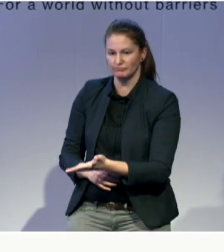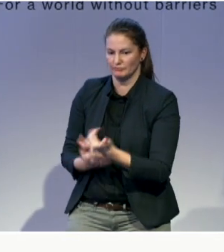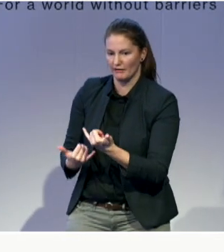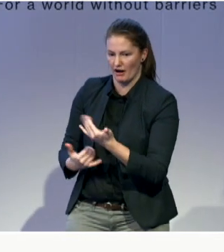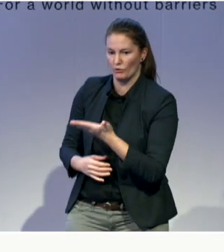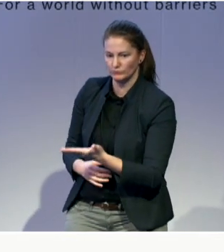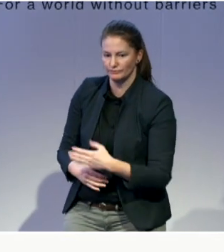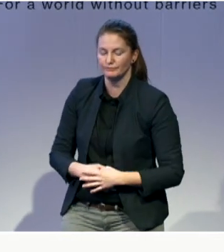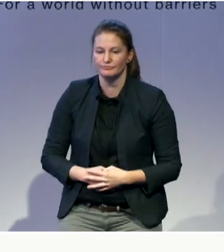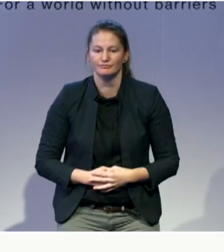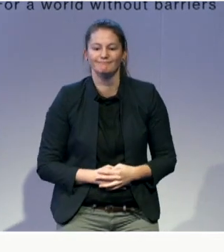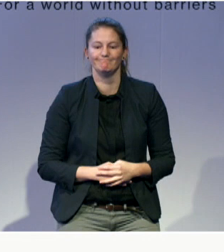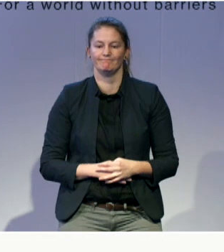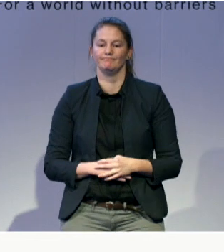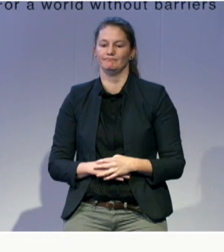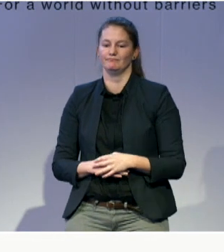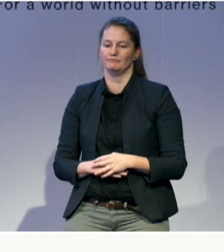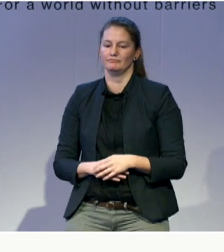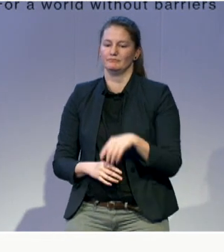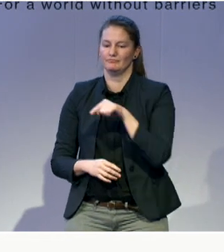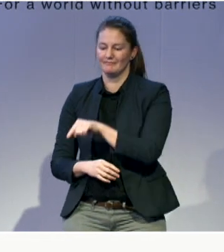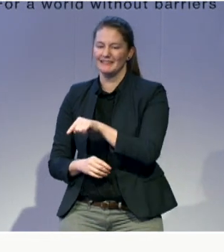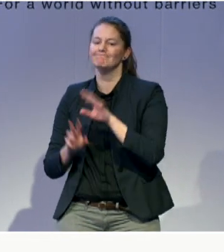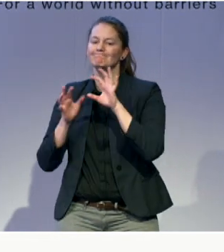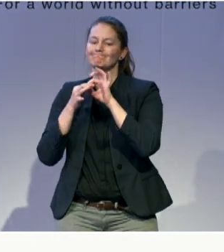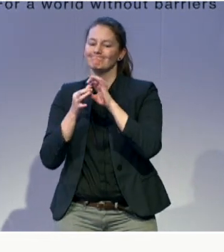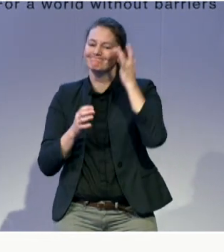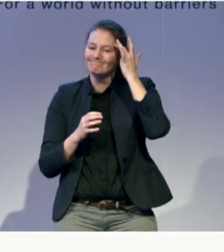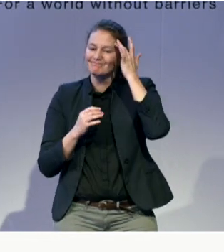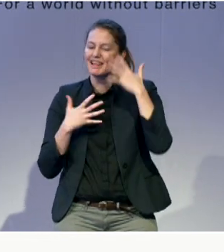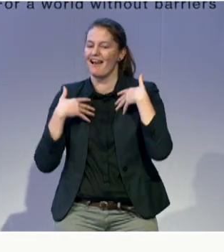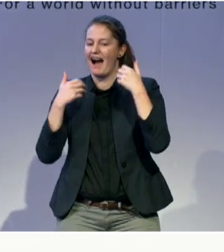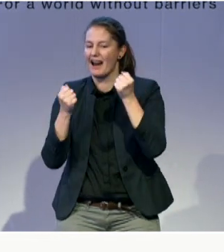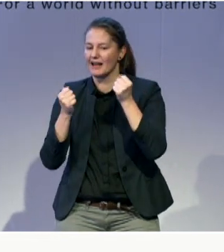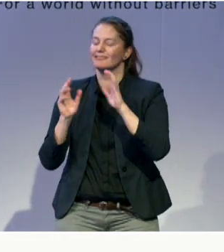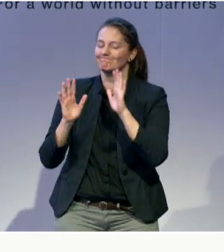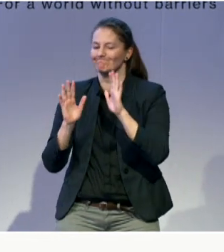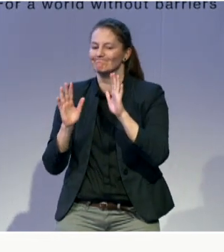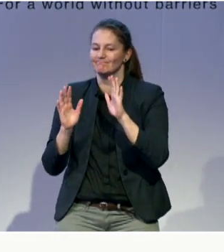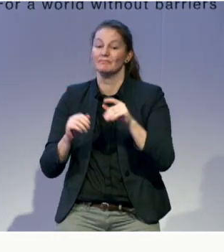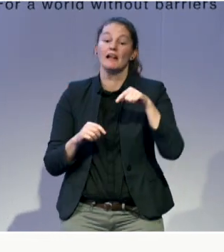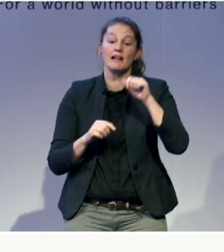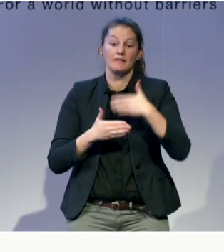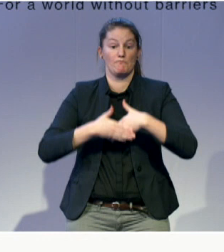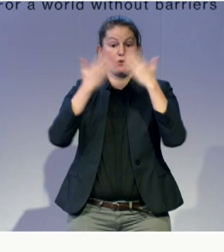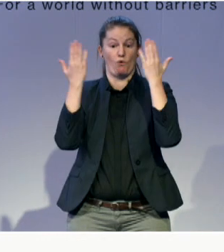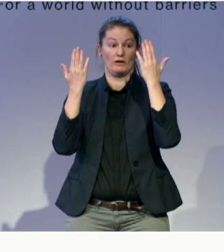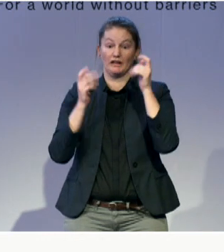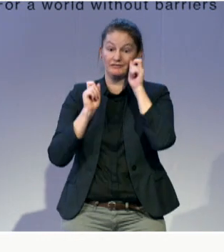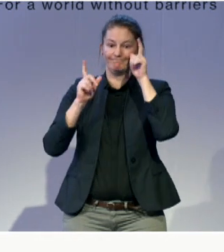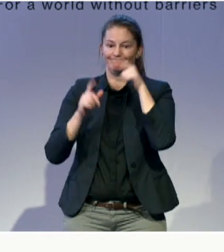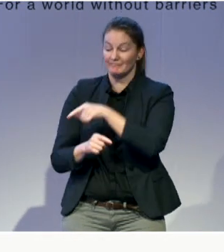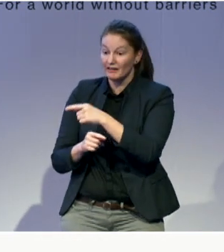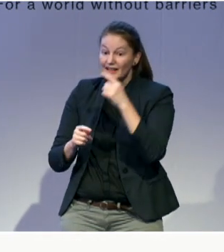See, it was when I was 10, I got off a plane in Vienna, and I was with my grandfather, and it was the first time that I learned that I had